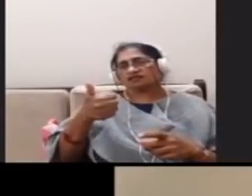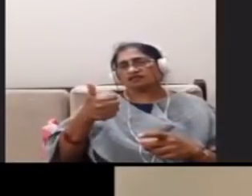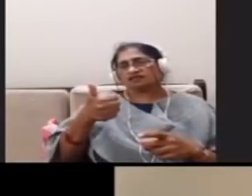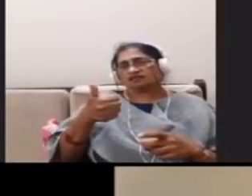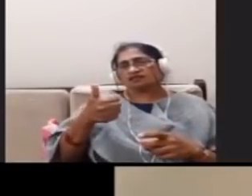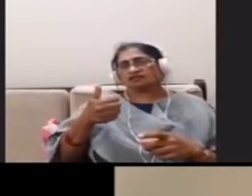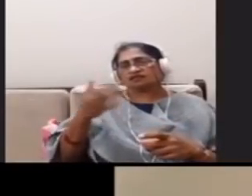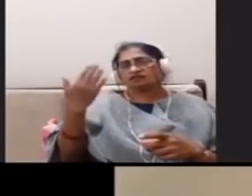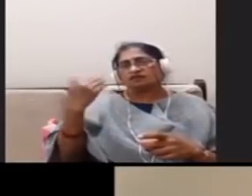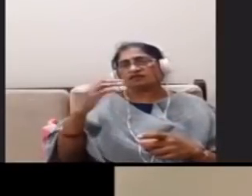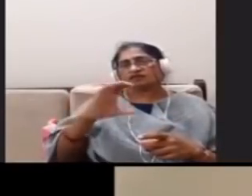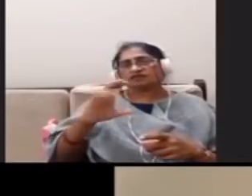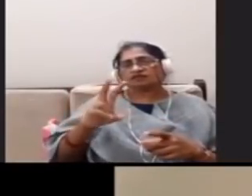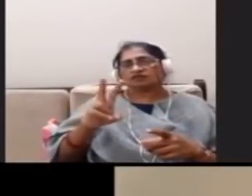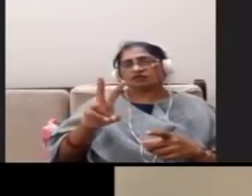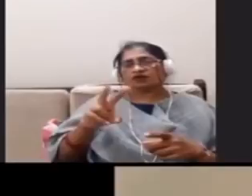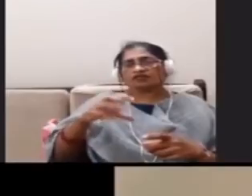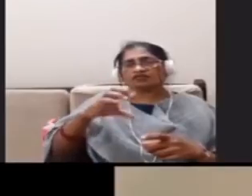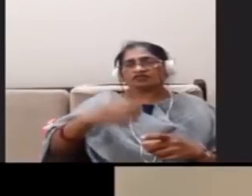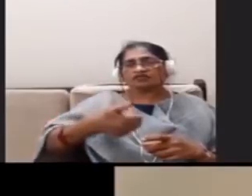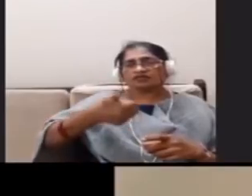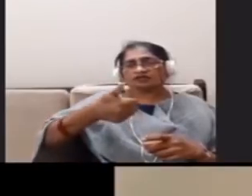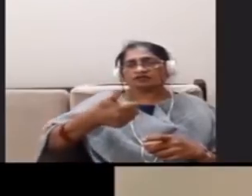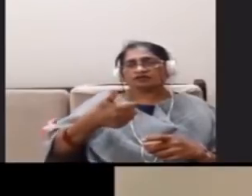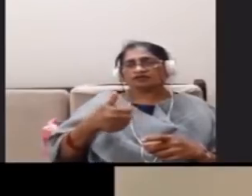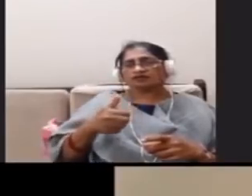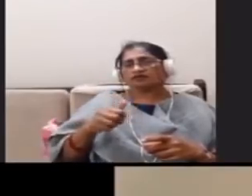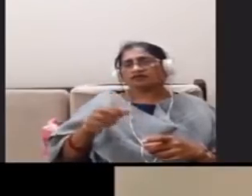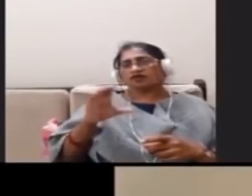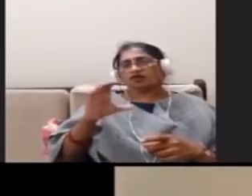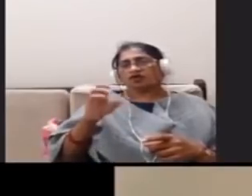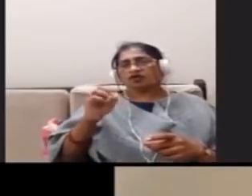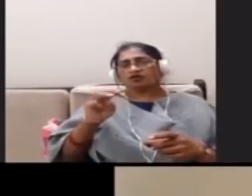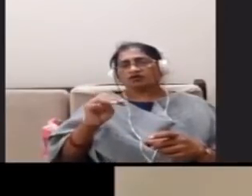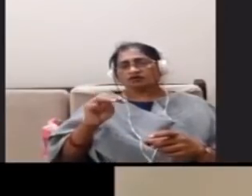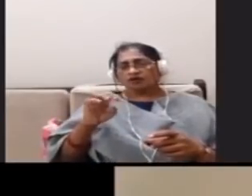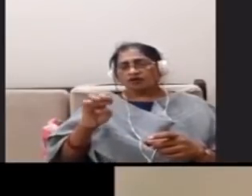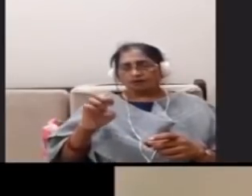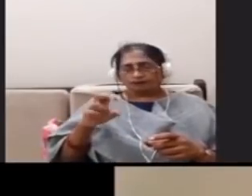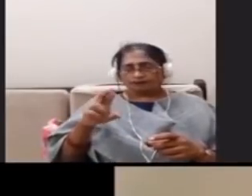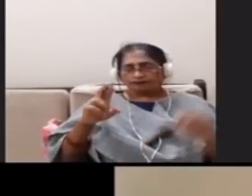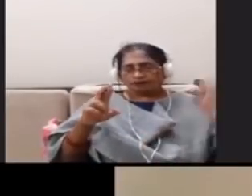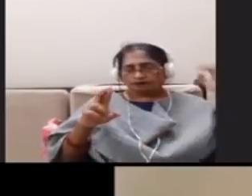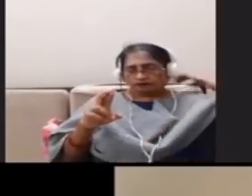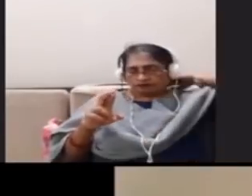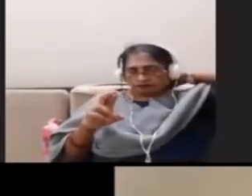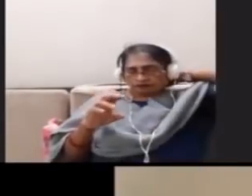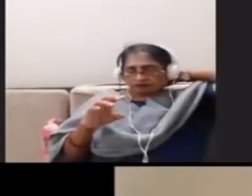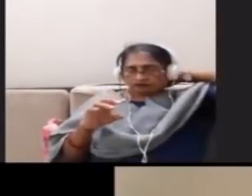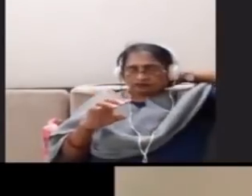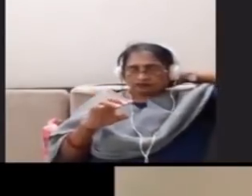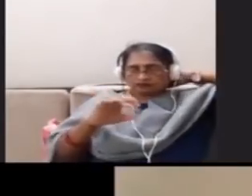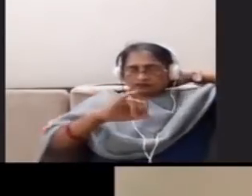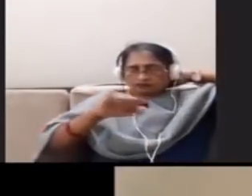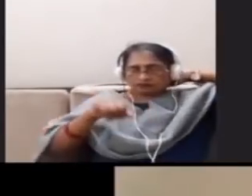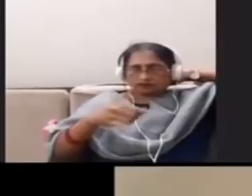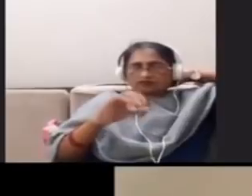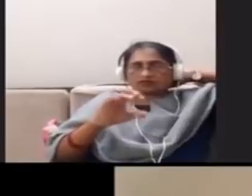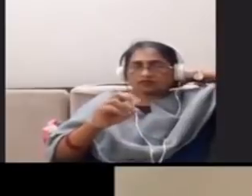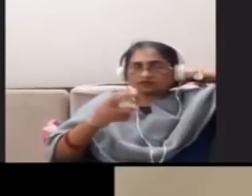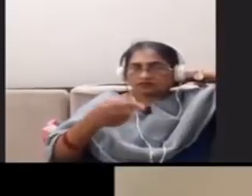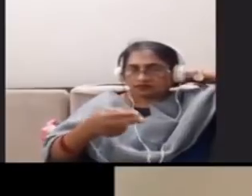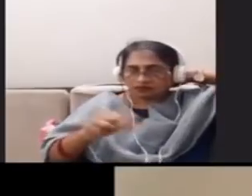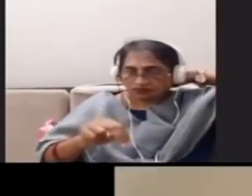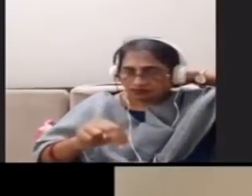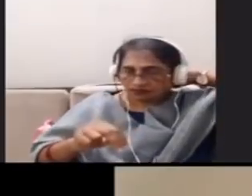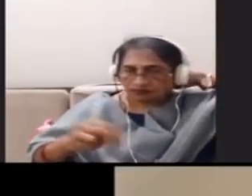Chairman and Board Member, Camarillo Chamber of Commerce, past Chairman and Board Member, St. John's Pleasant Valley Hospital Foundation,